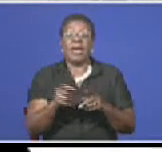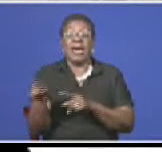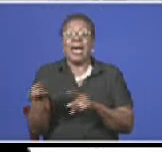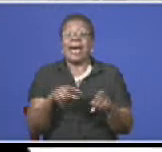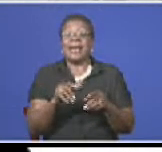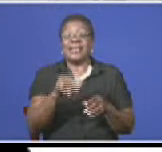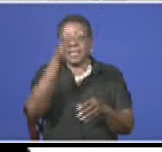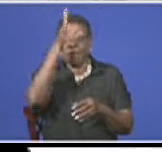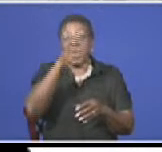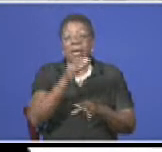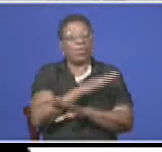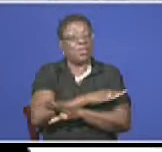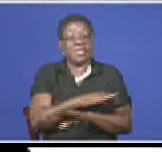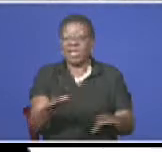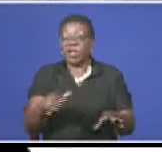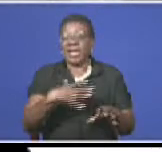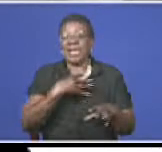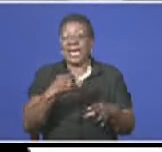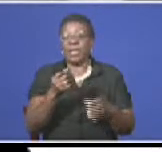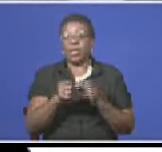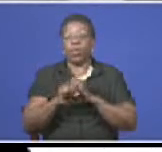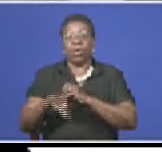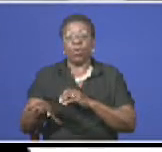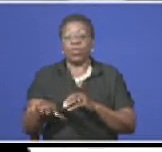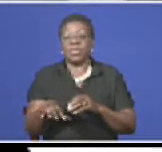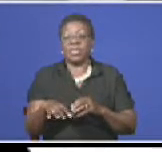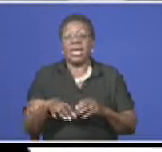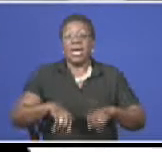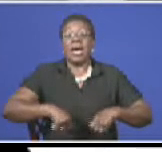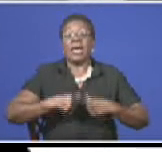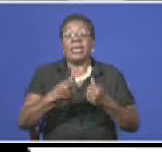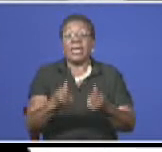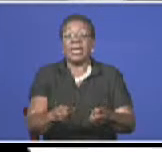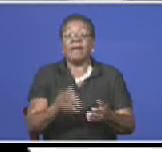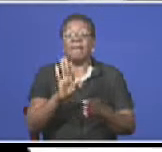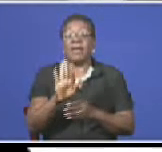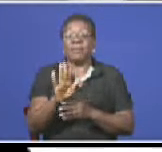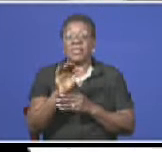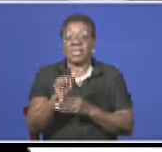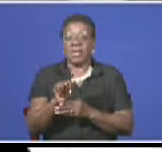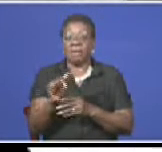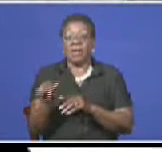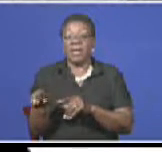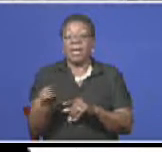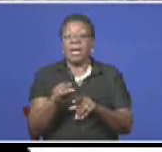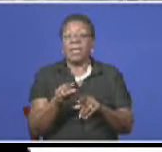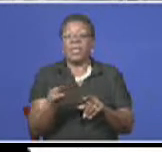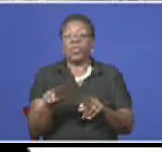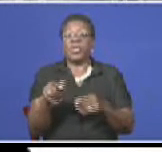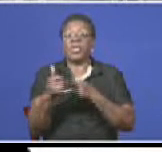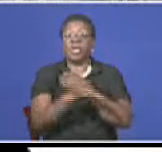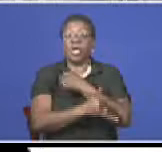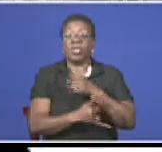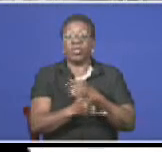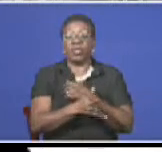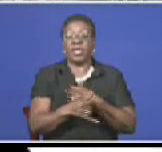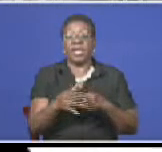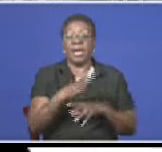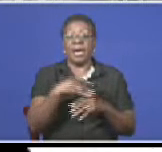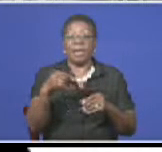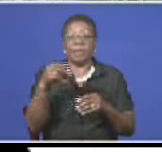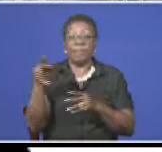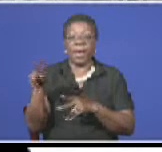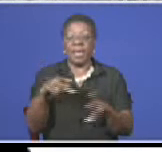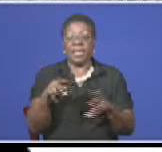and offered himself to his party and country in a number of ways. Kummer telling ZNS News this afternoon that he last spoke to his friend